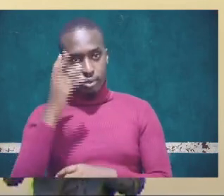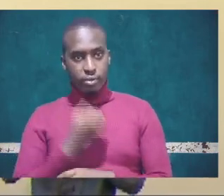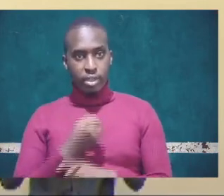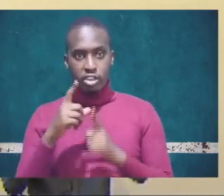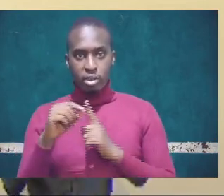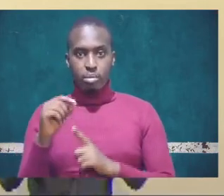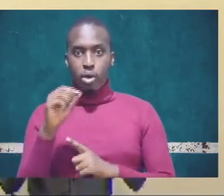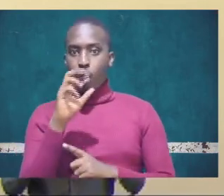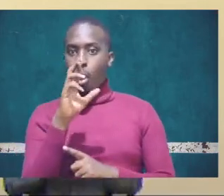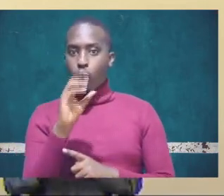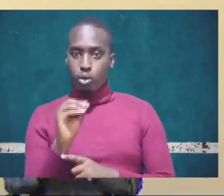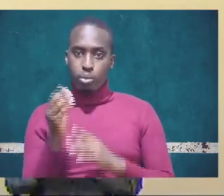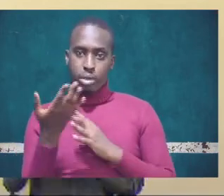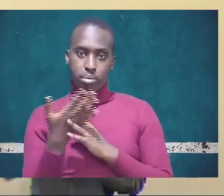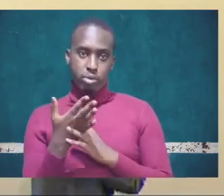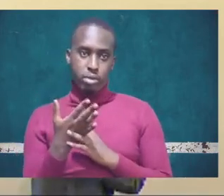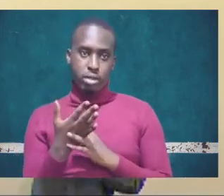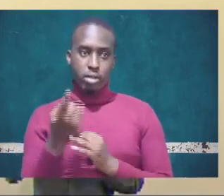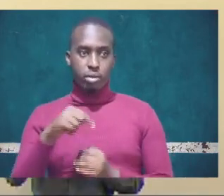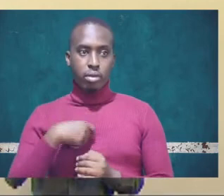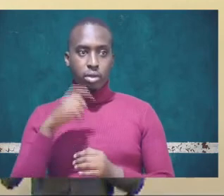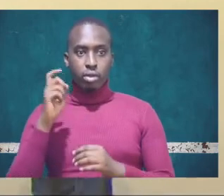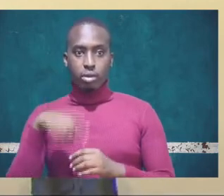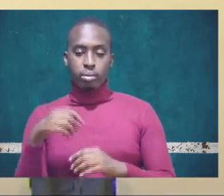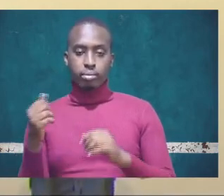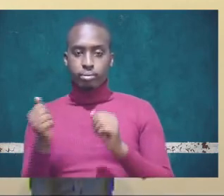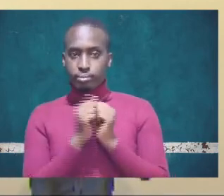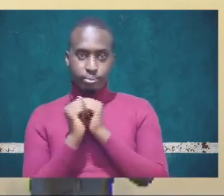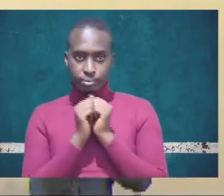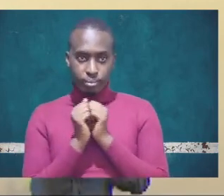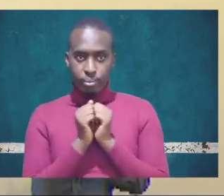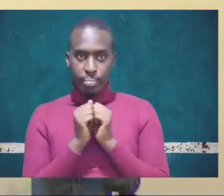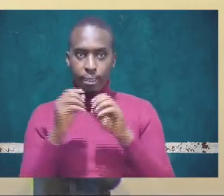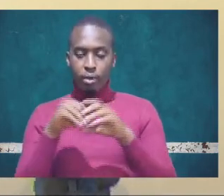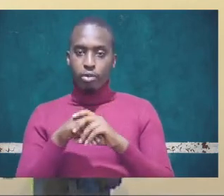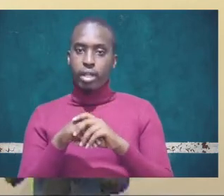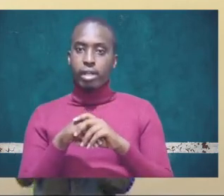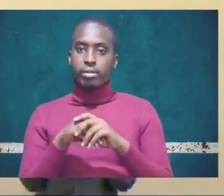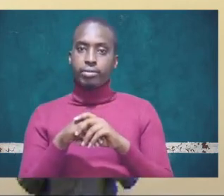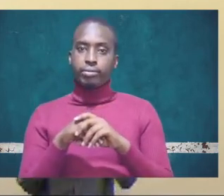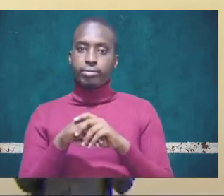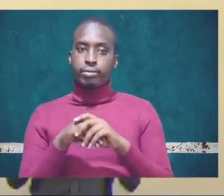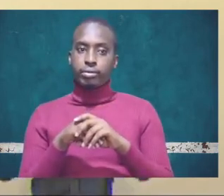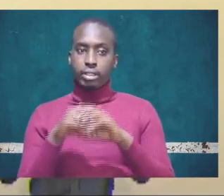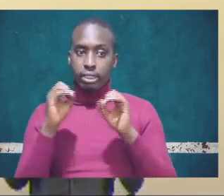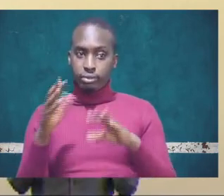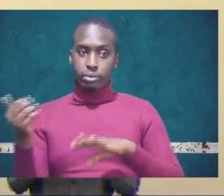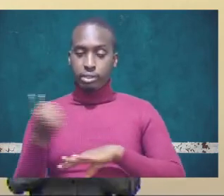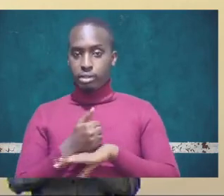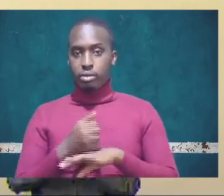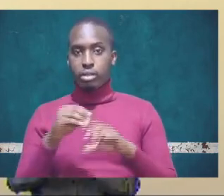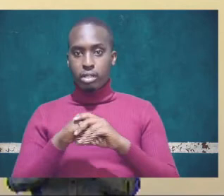or in between. We put them now on the graph. When we put on a